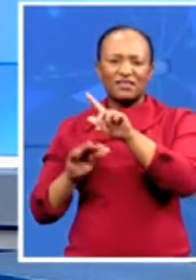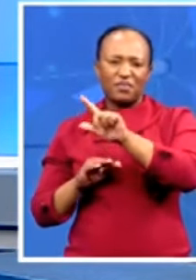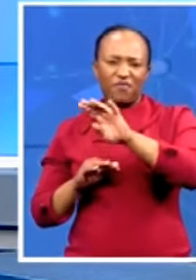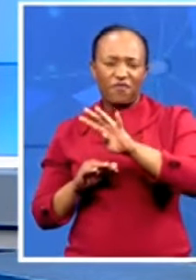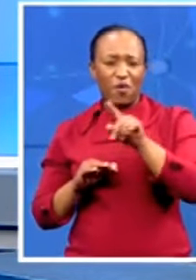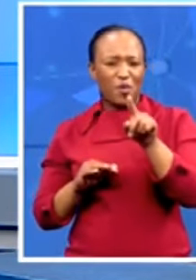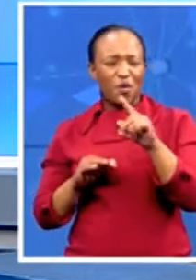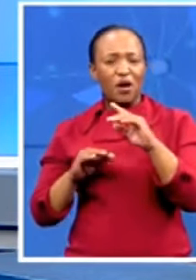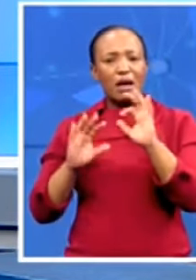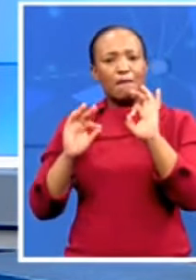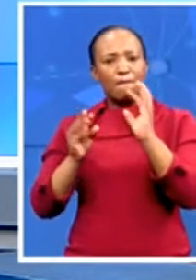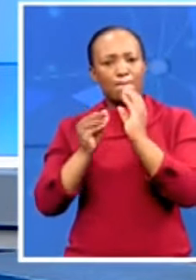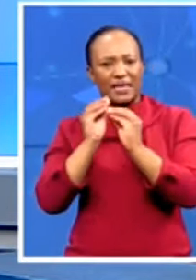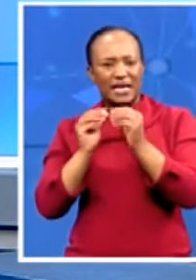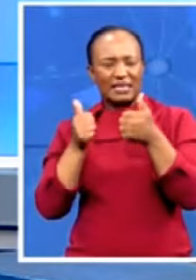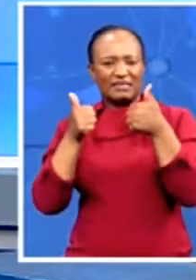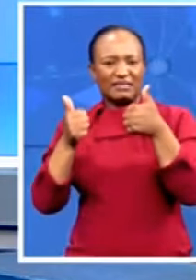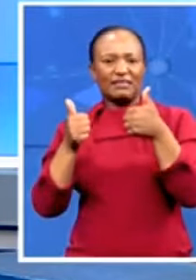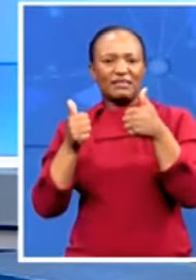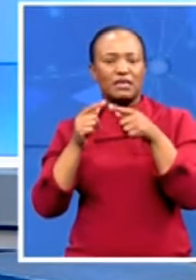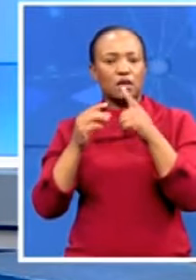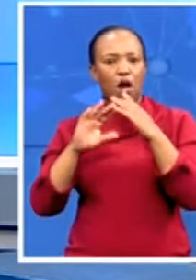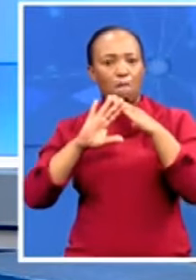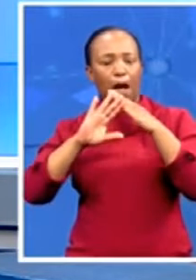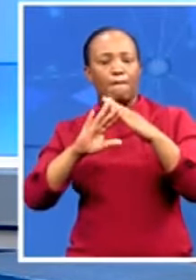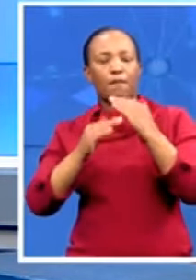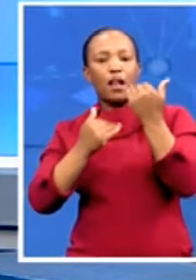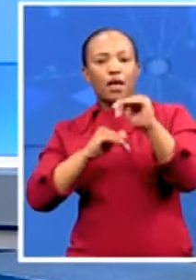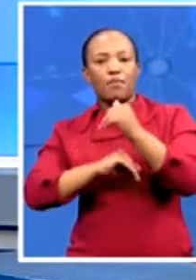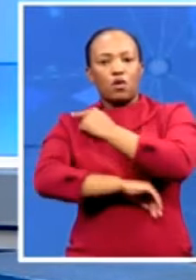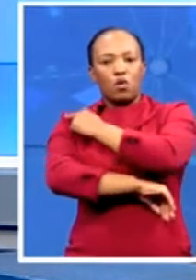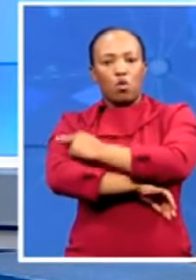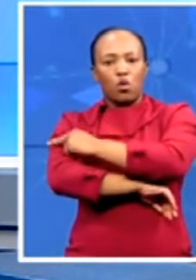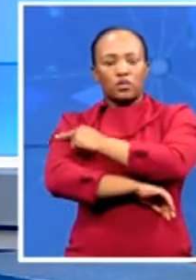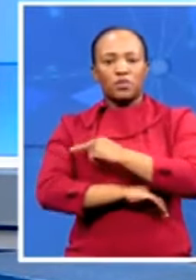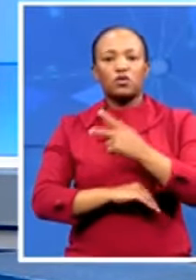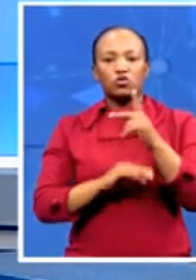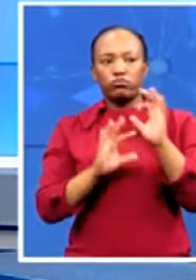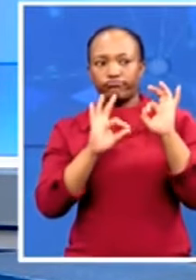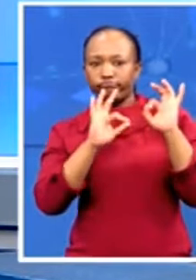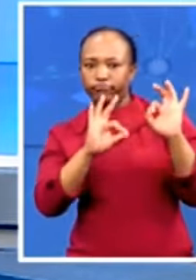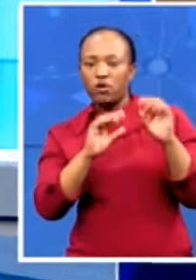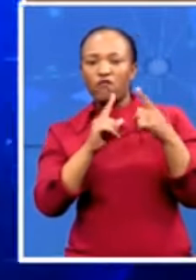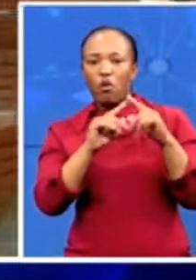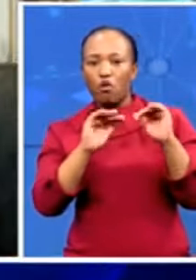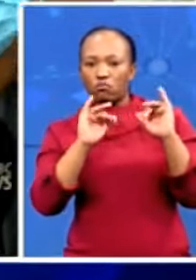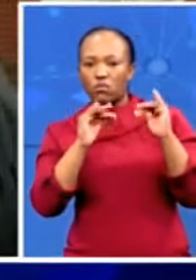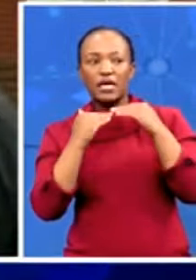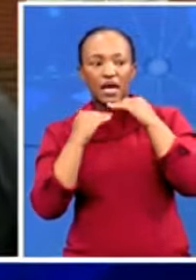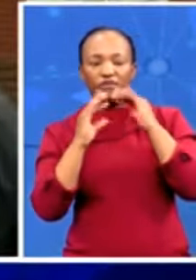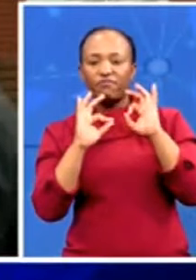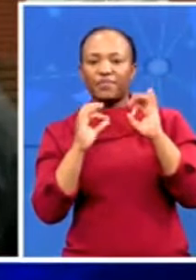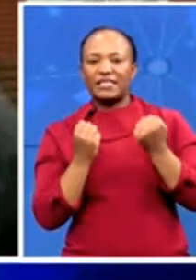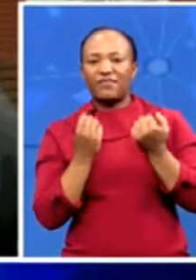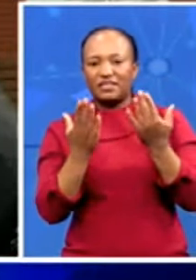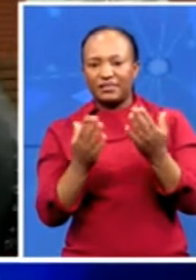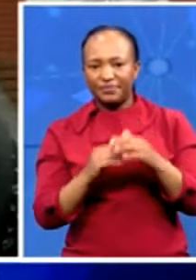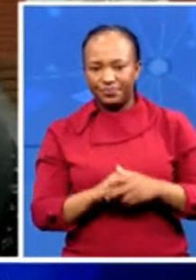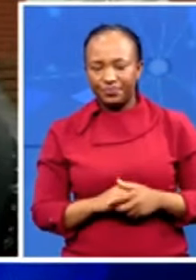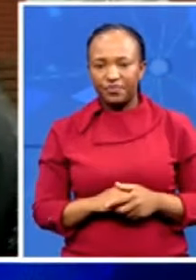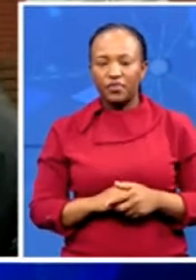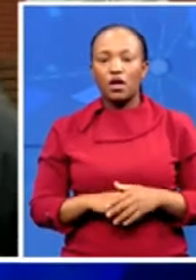hampering and limiting the hospital from rendering proper and adequate services to the community. For more on the story, let's cross live now to our colleague